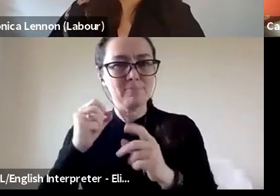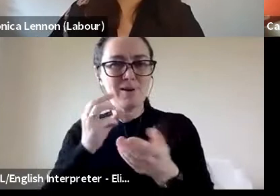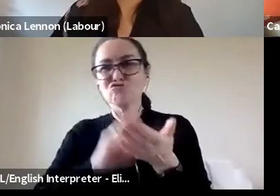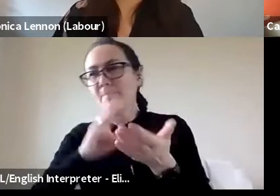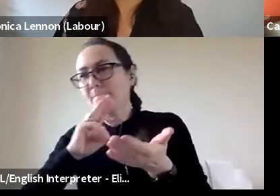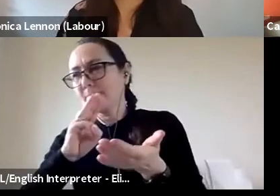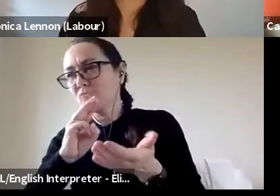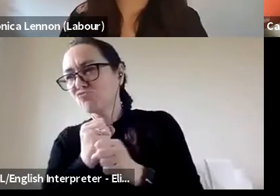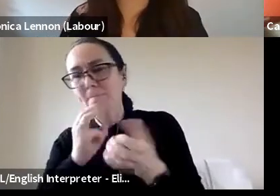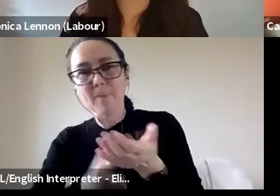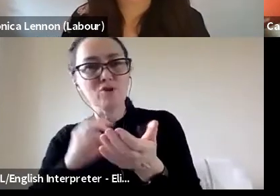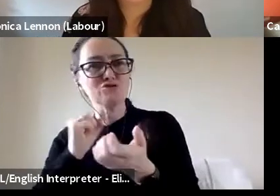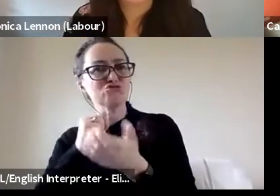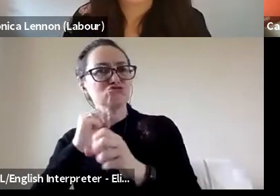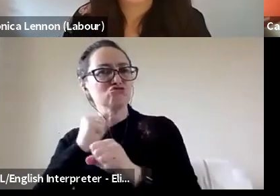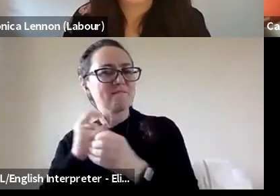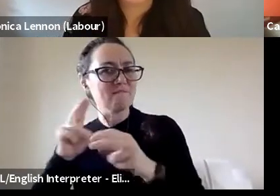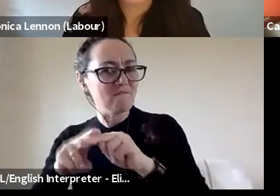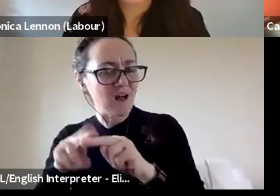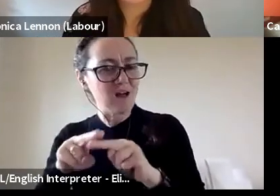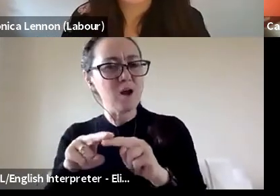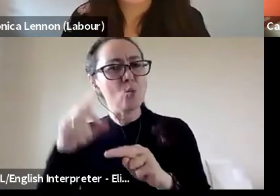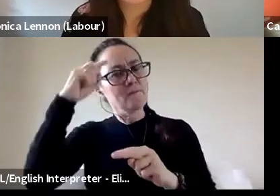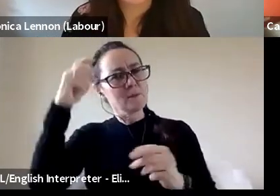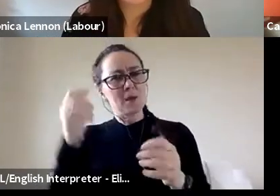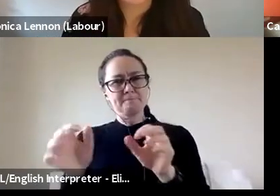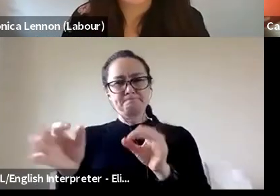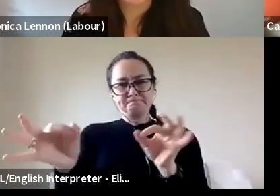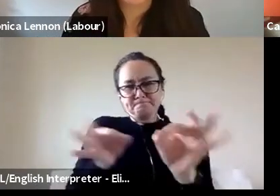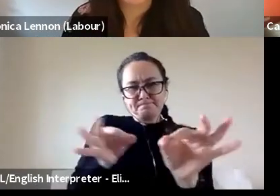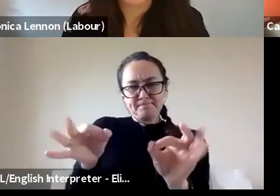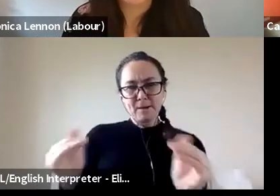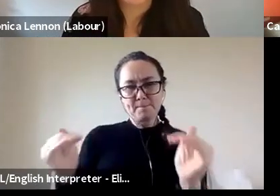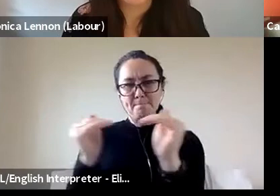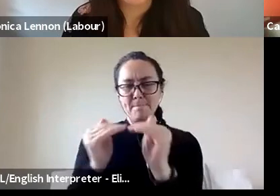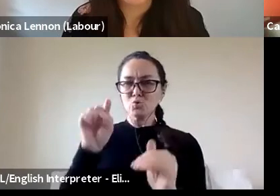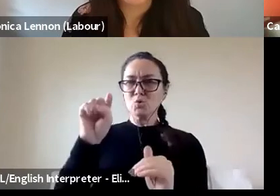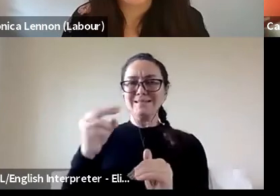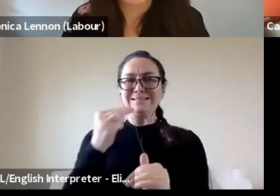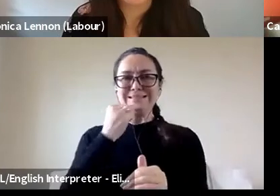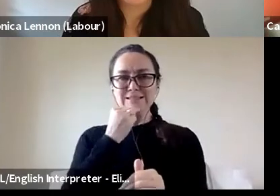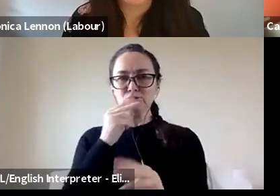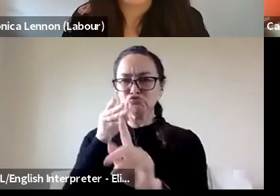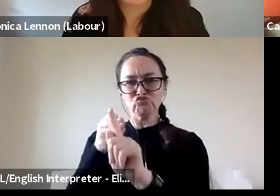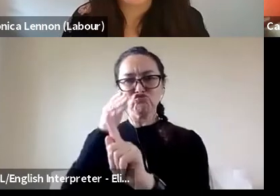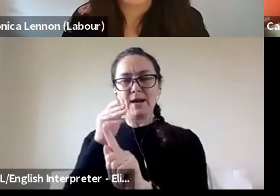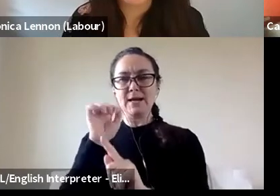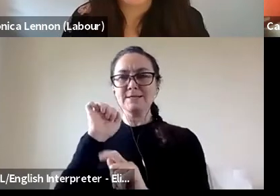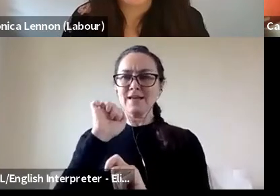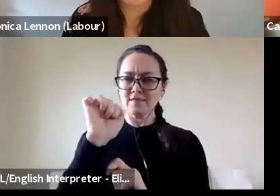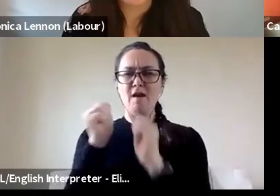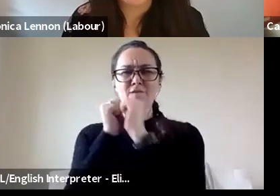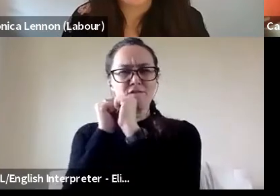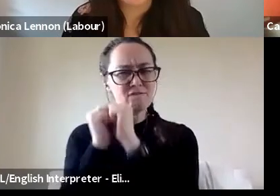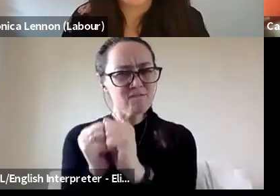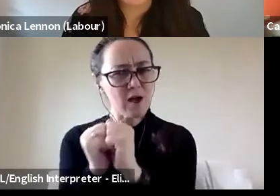carers grants can be tailored more to them to recognise the value and the task that they